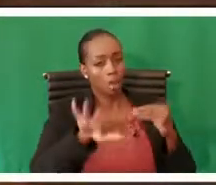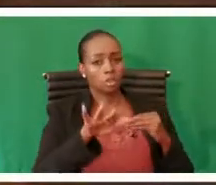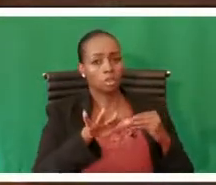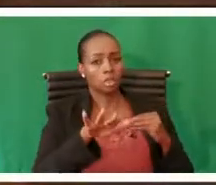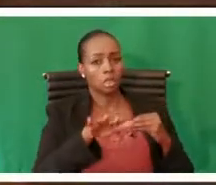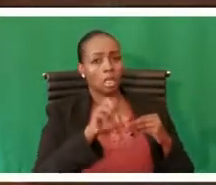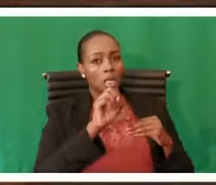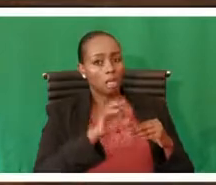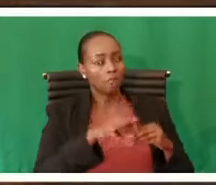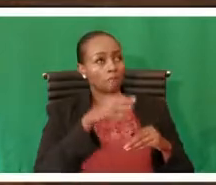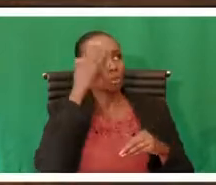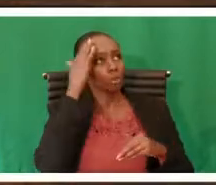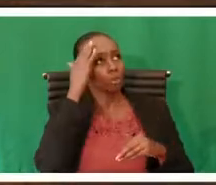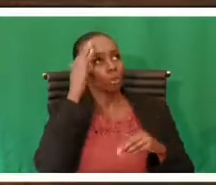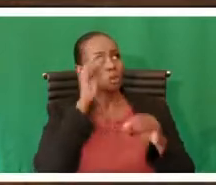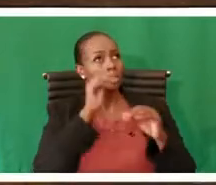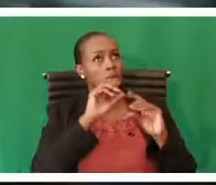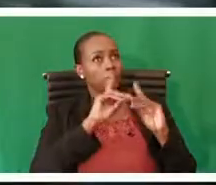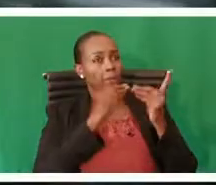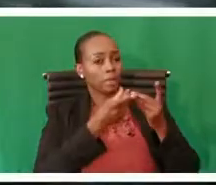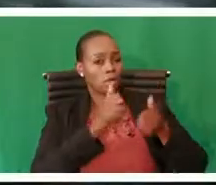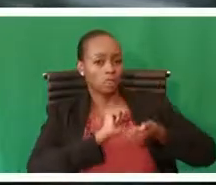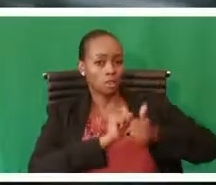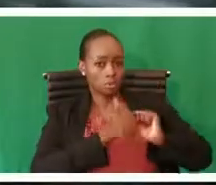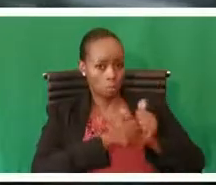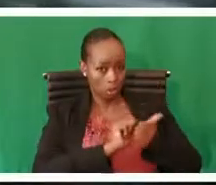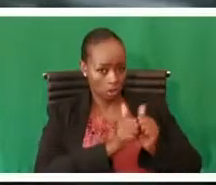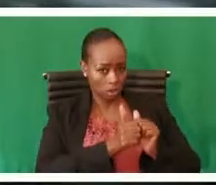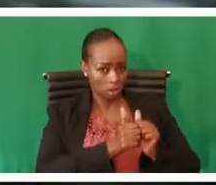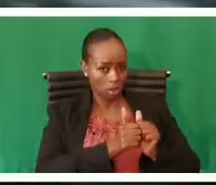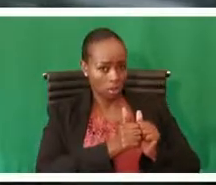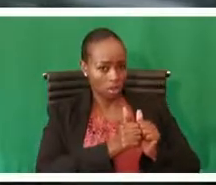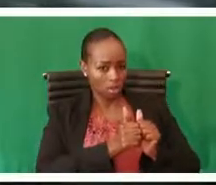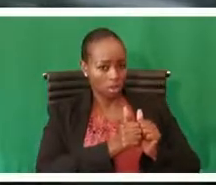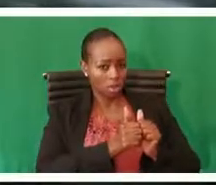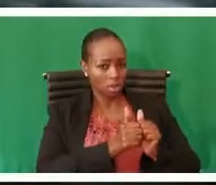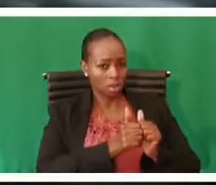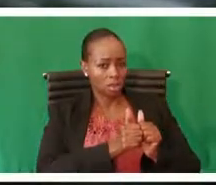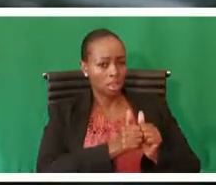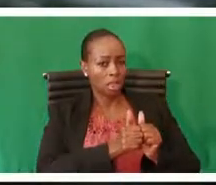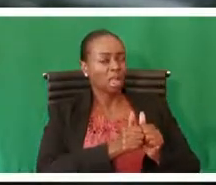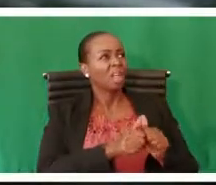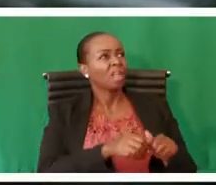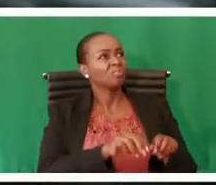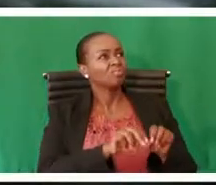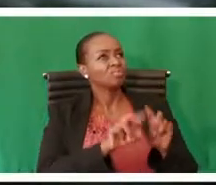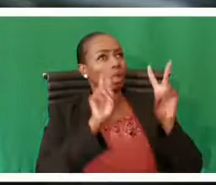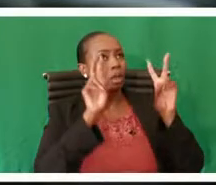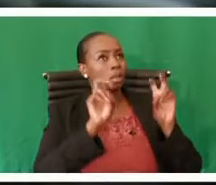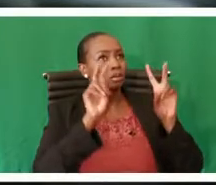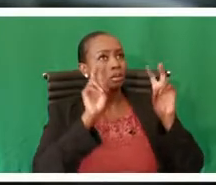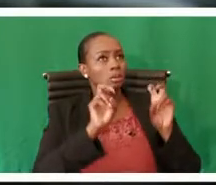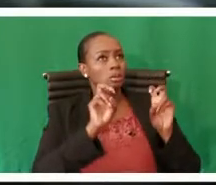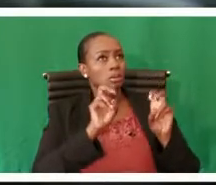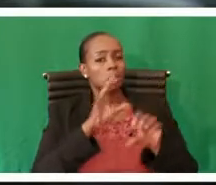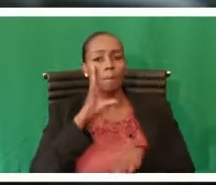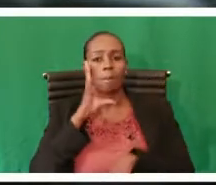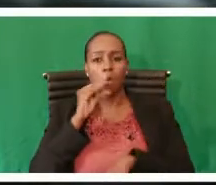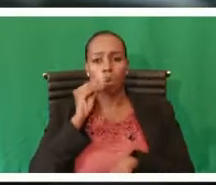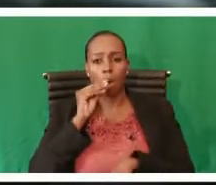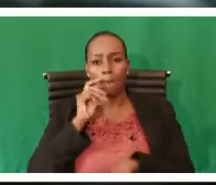the Department of Sports had an issue around Buan Doda. The Premier